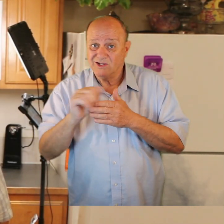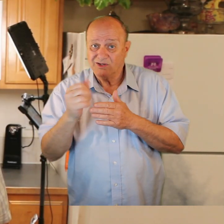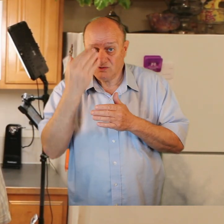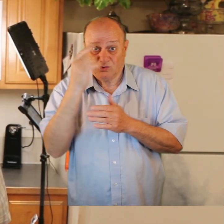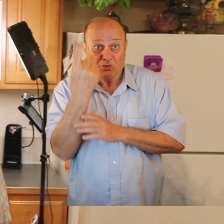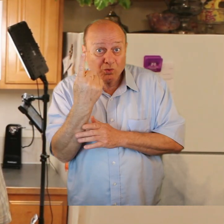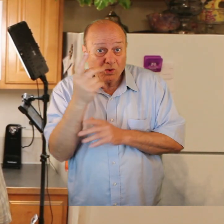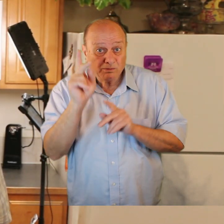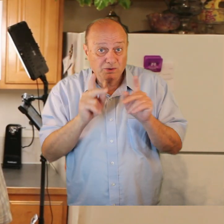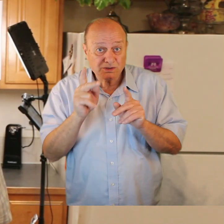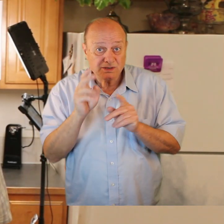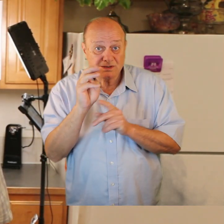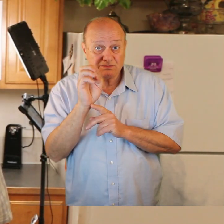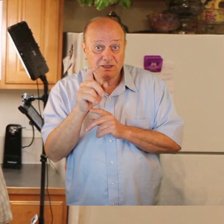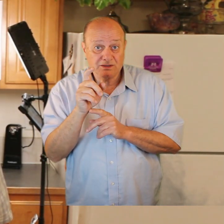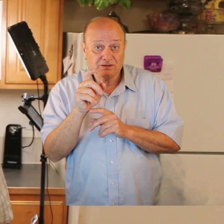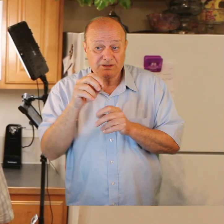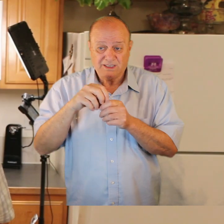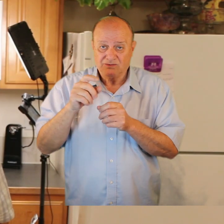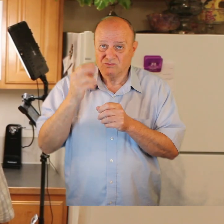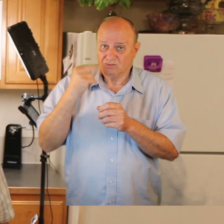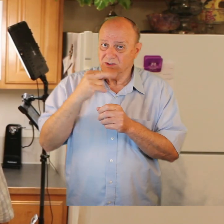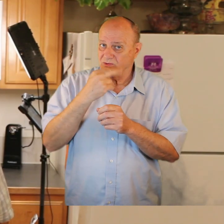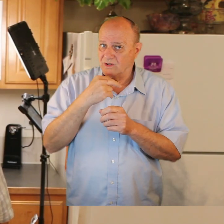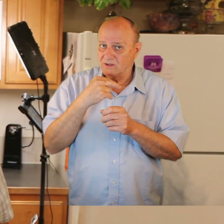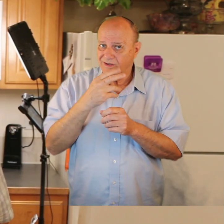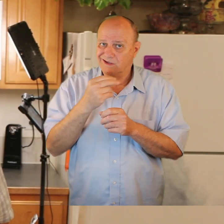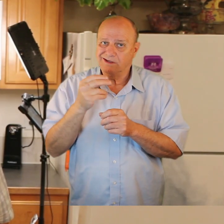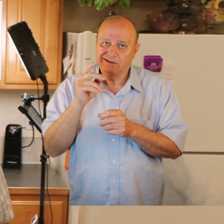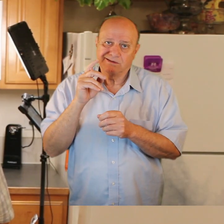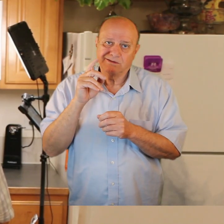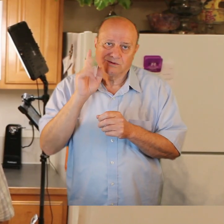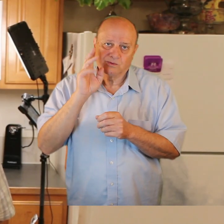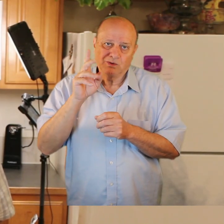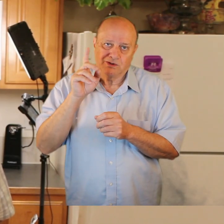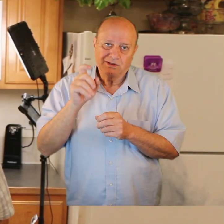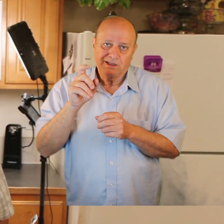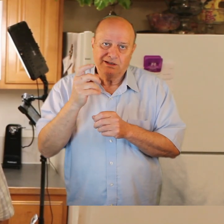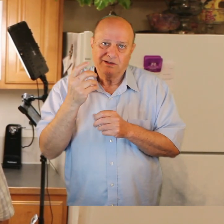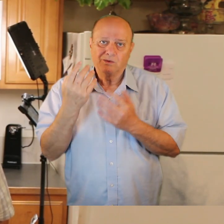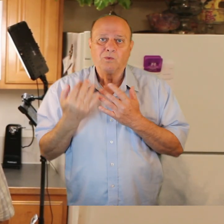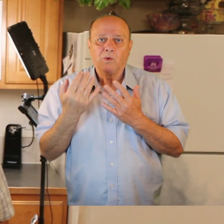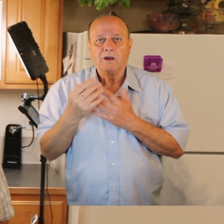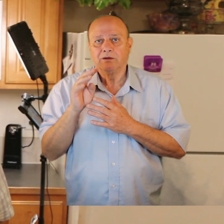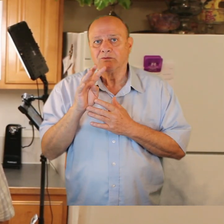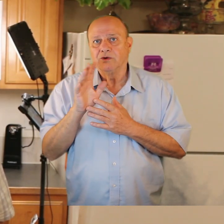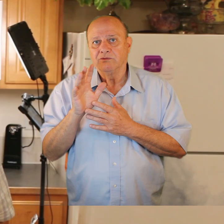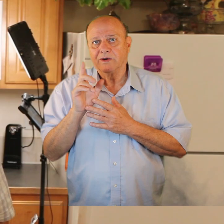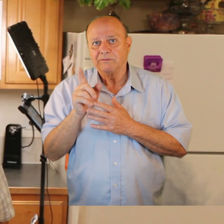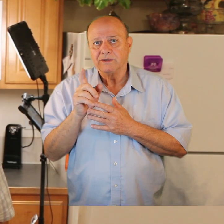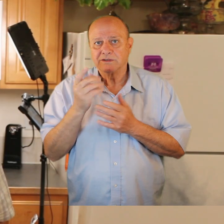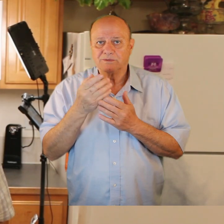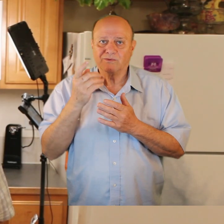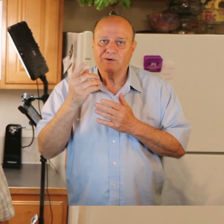one of the fast food Italian restaurants that you have to wait 45 minutes in line before you get a table. Thank you for joining us here on this